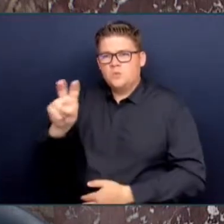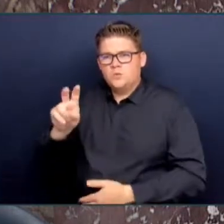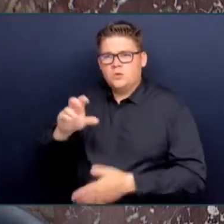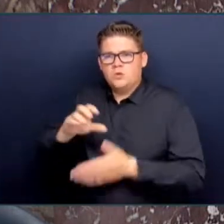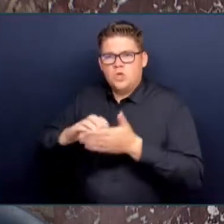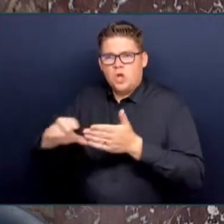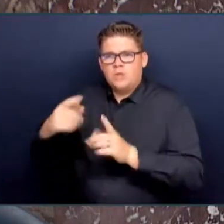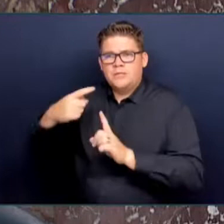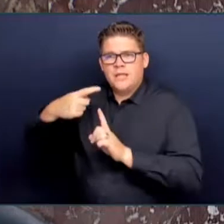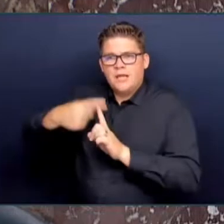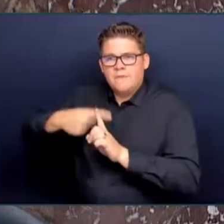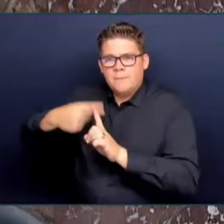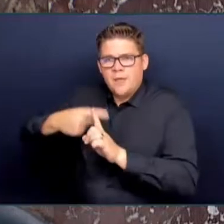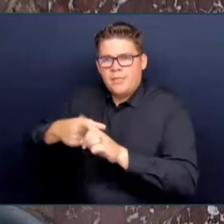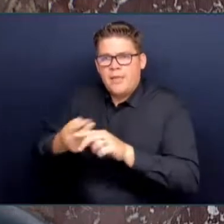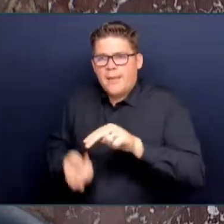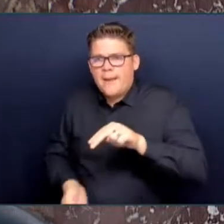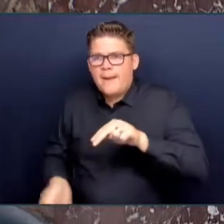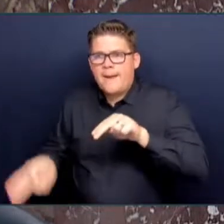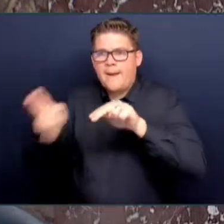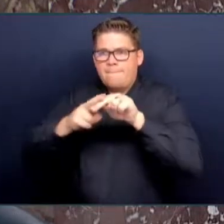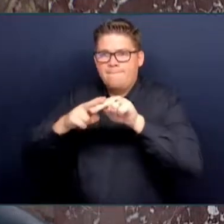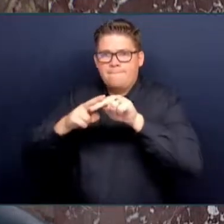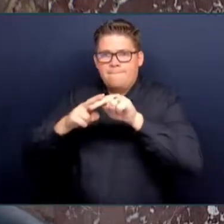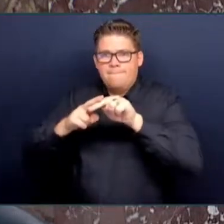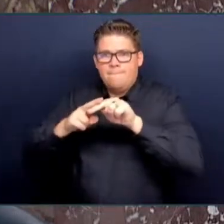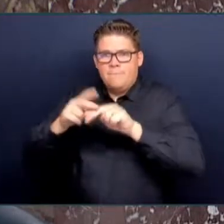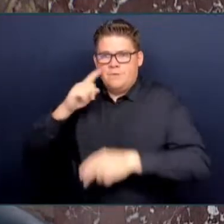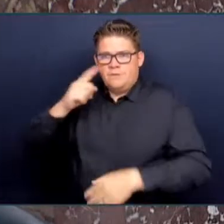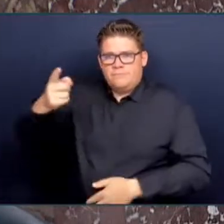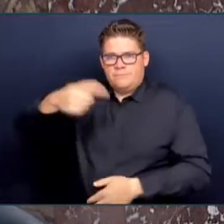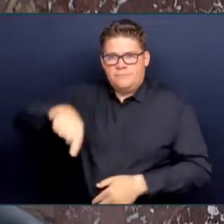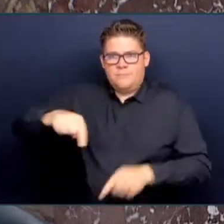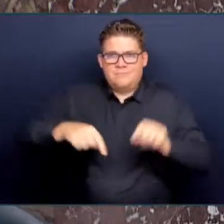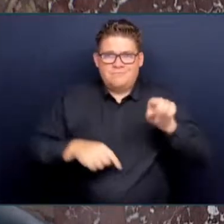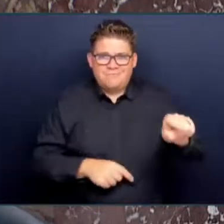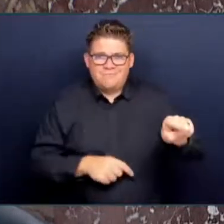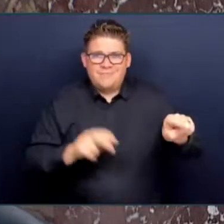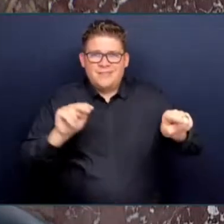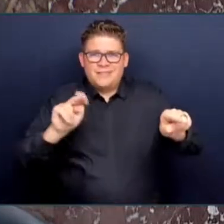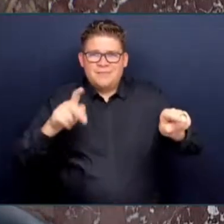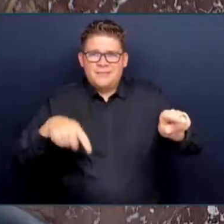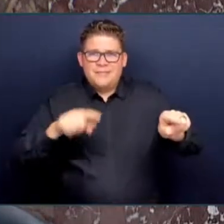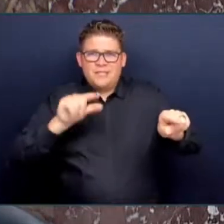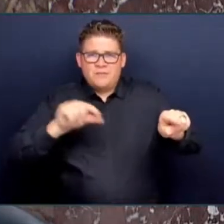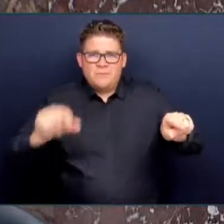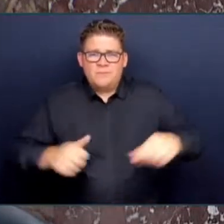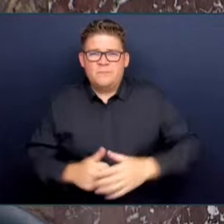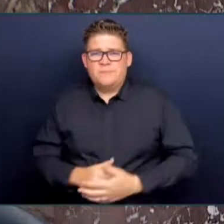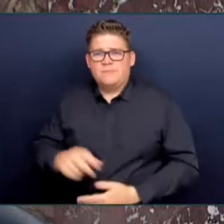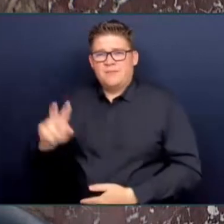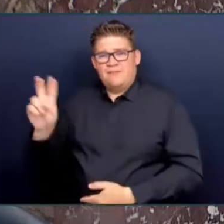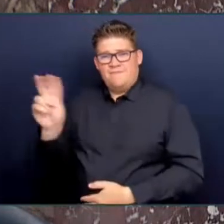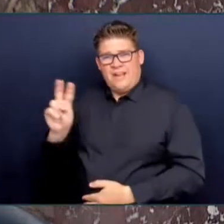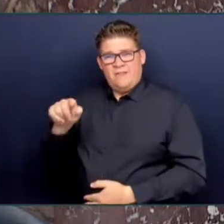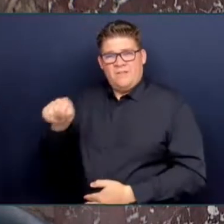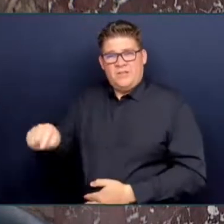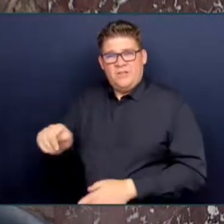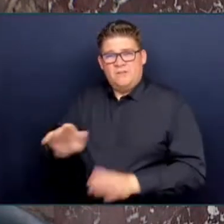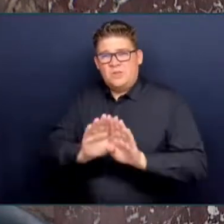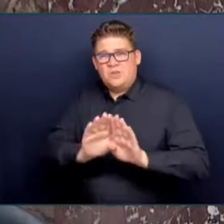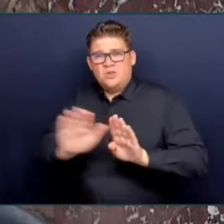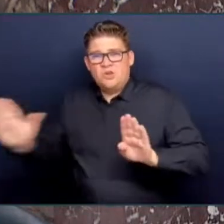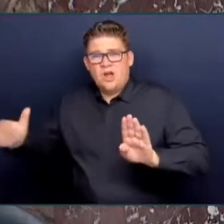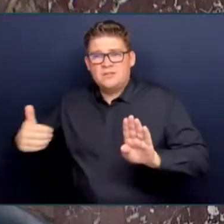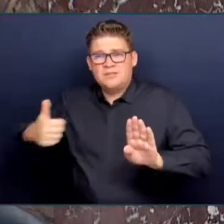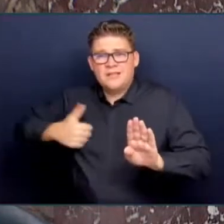$1,200 a month. And Vancouver is now the most expensive city in Canada for renters. That's their